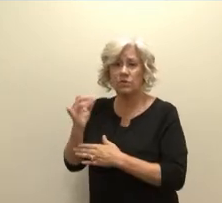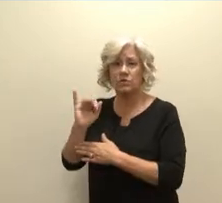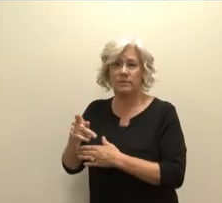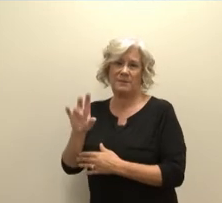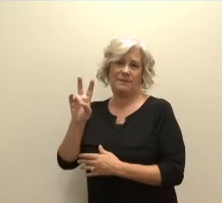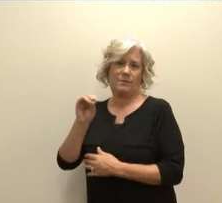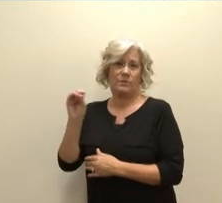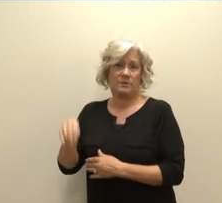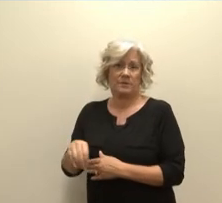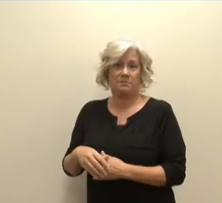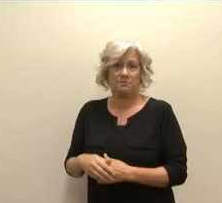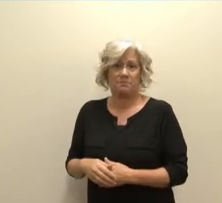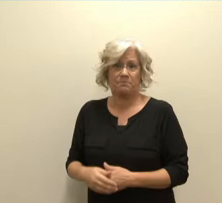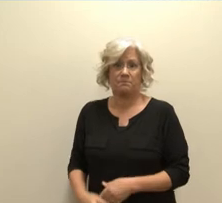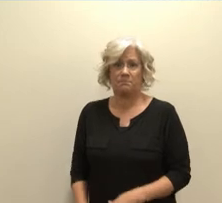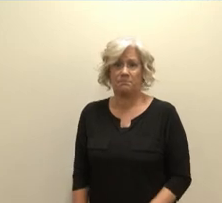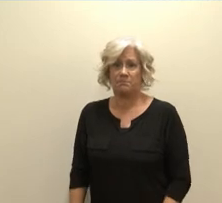budget.